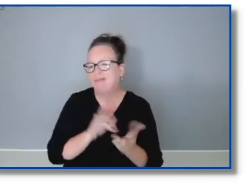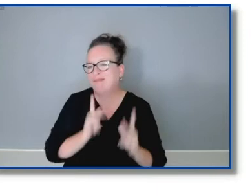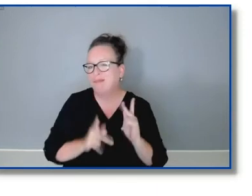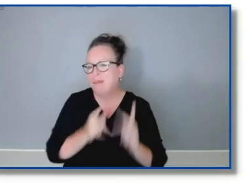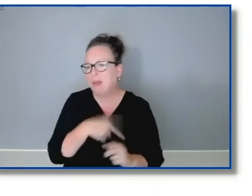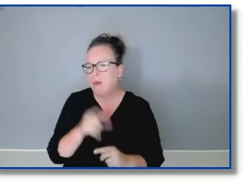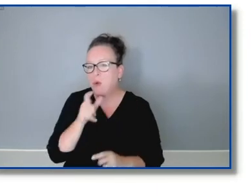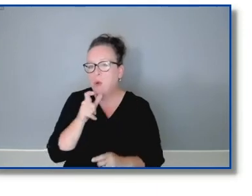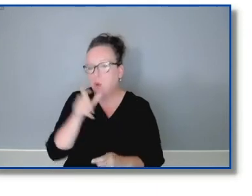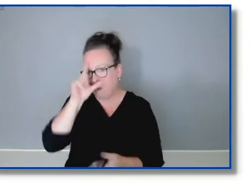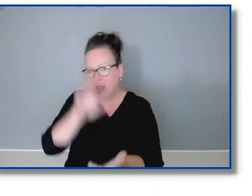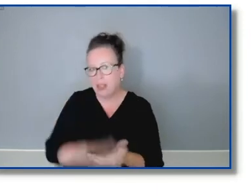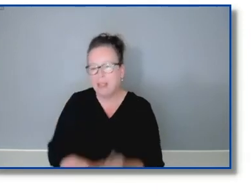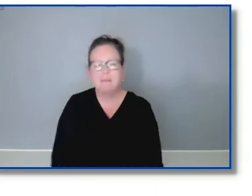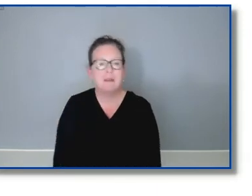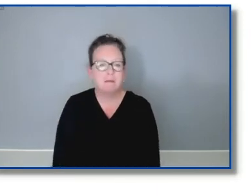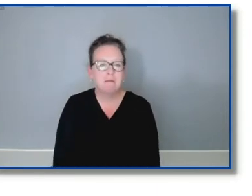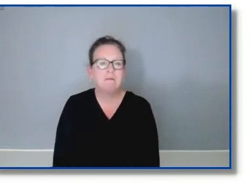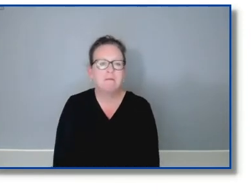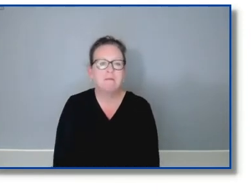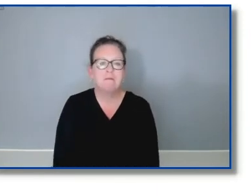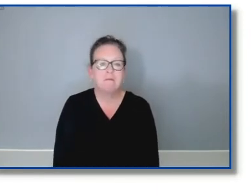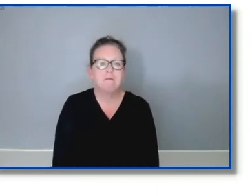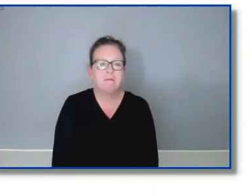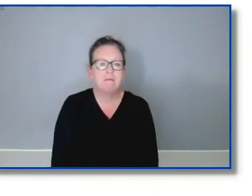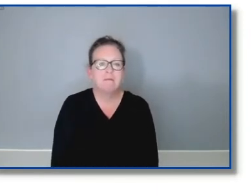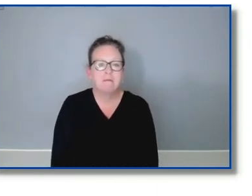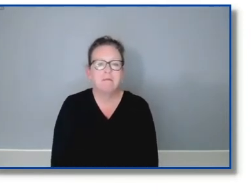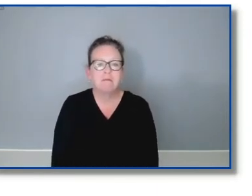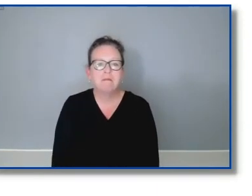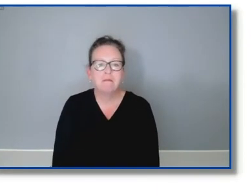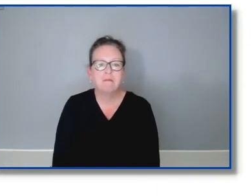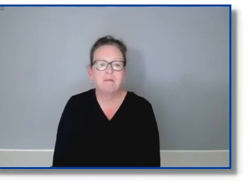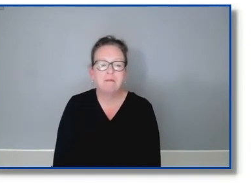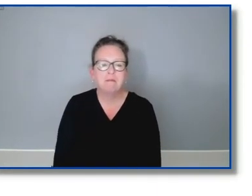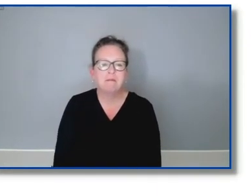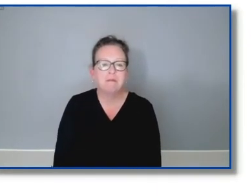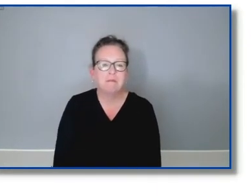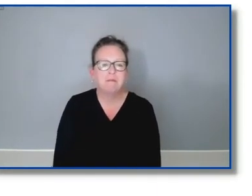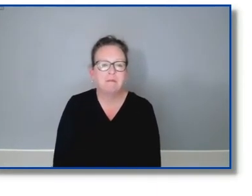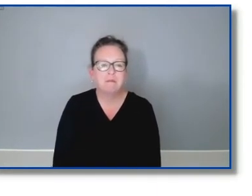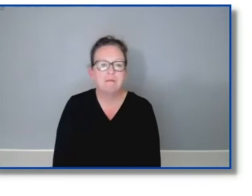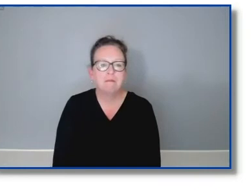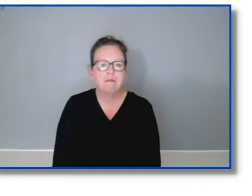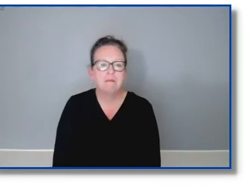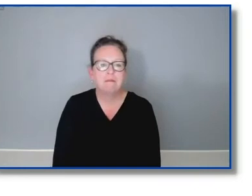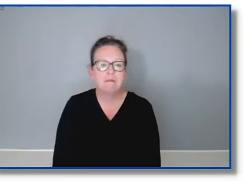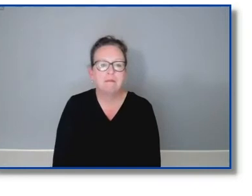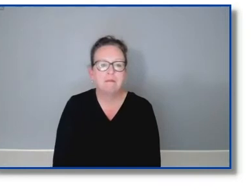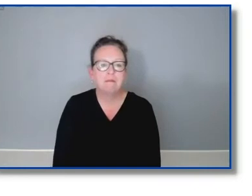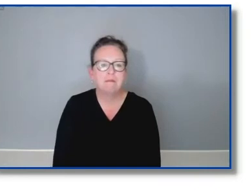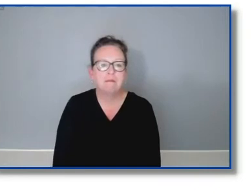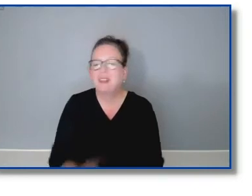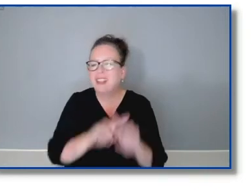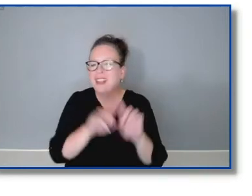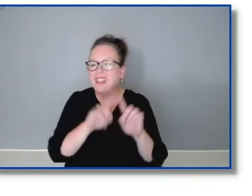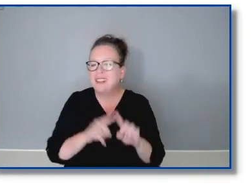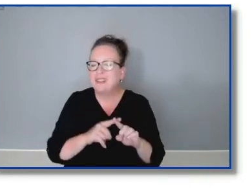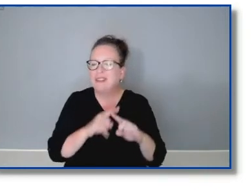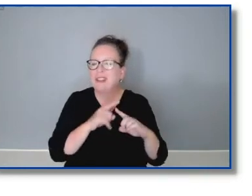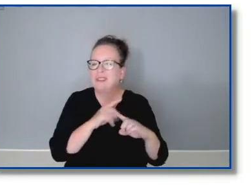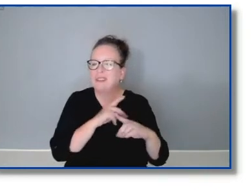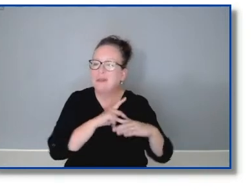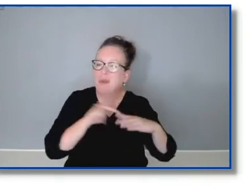these are different professions of people that were deified. most famous example is Haile Selassie,